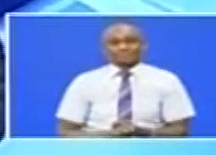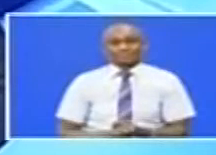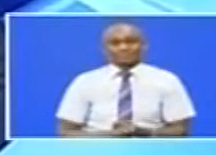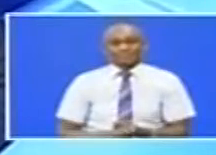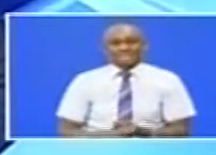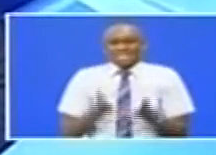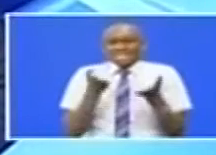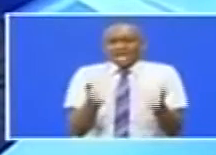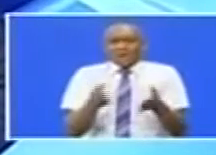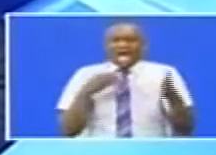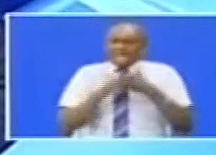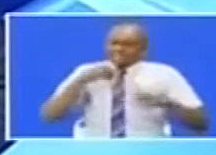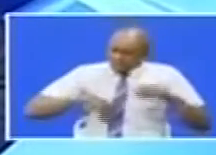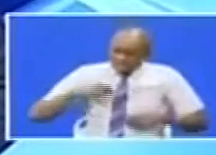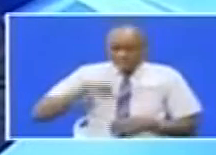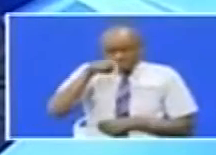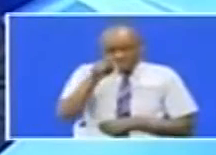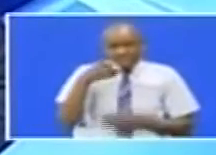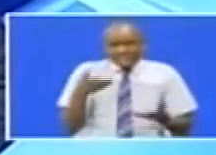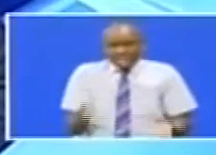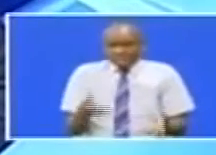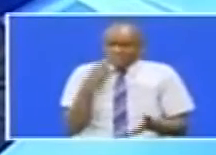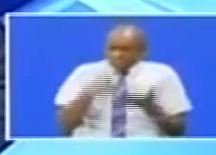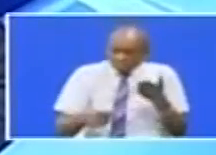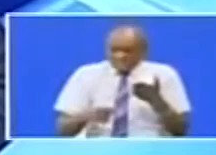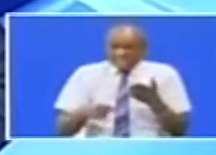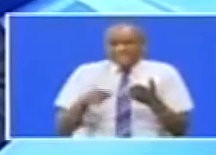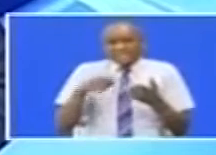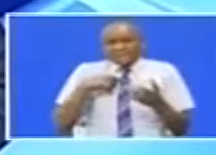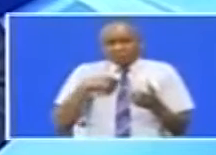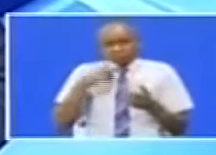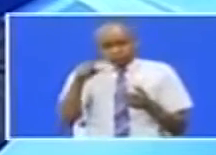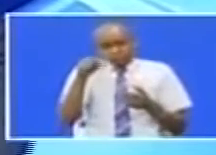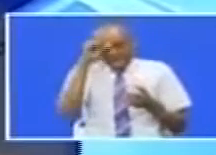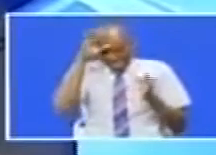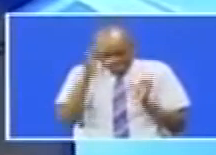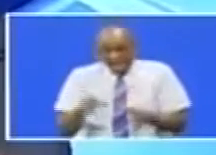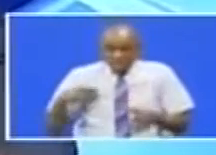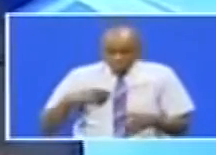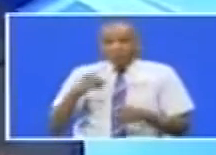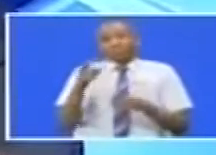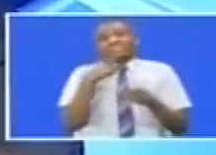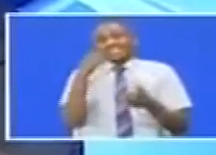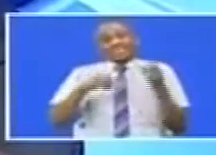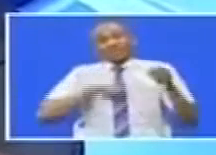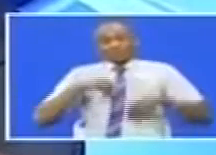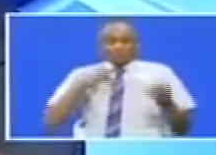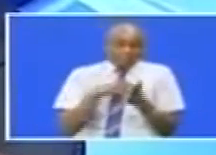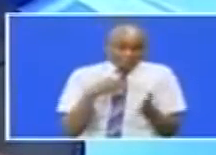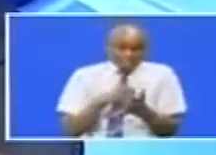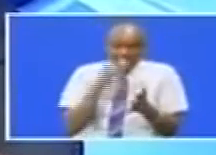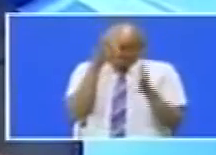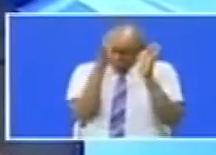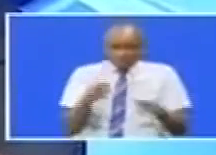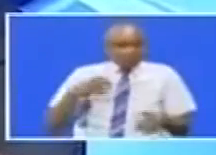Amid the controversy, the EACC still played host to a governor accused of corruption. Embattled Murang’a Governor Mwangi wa Iria, who appeared before the